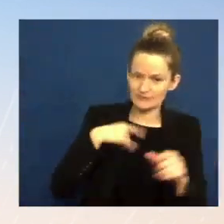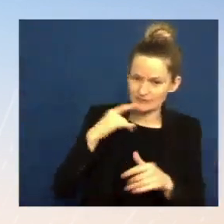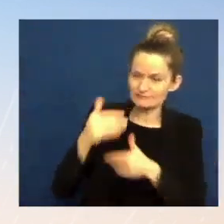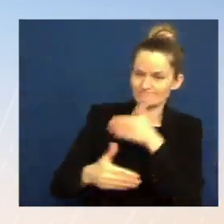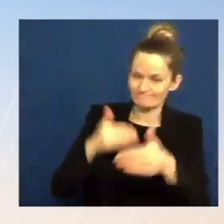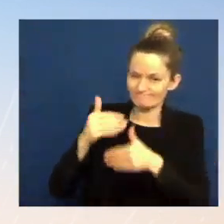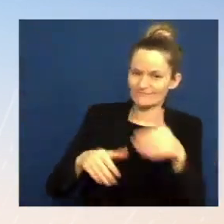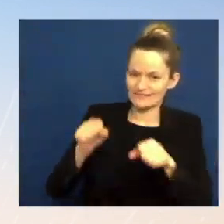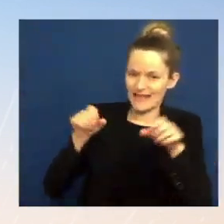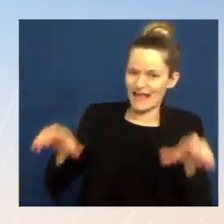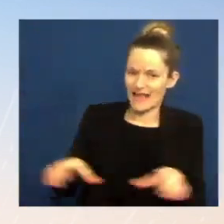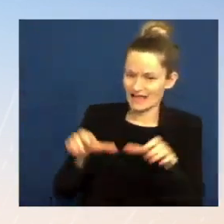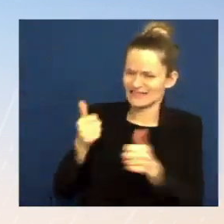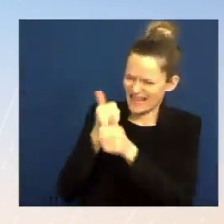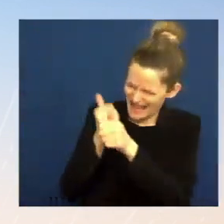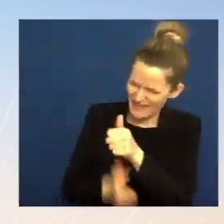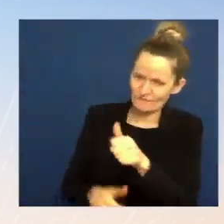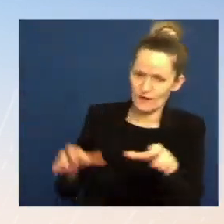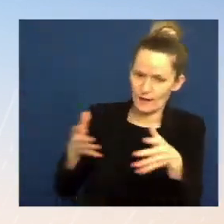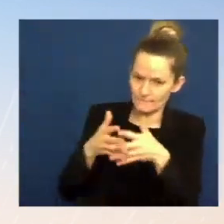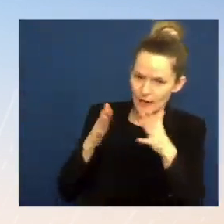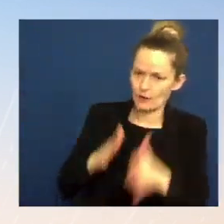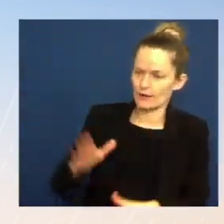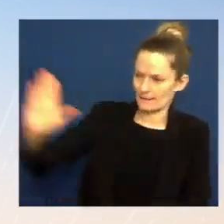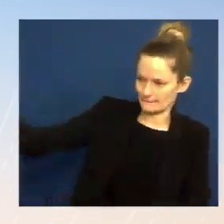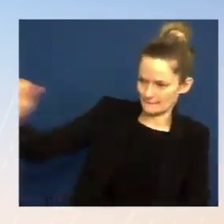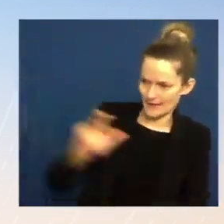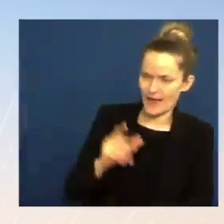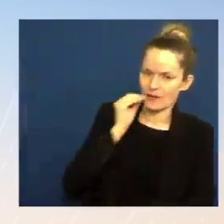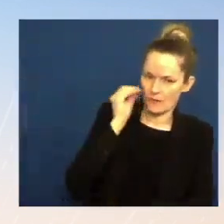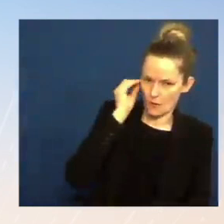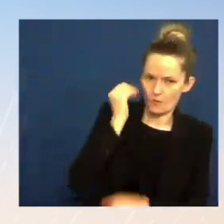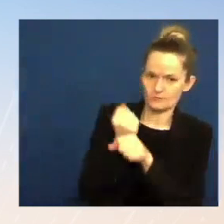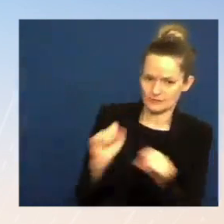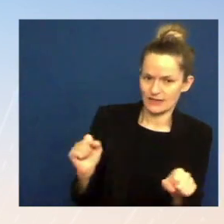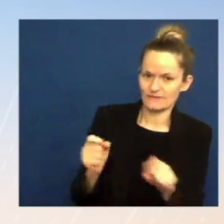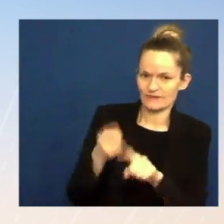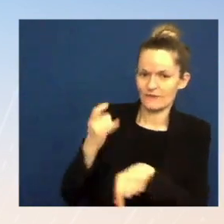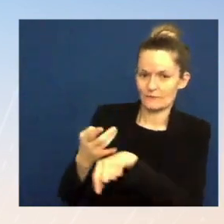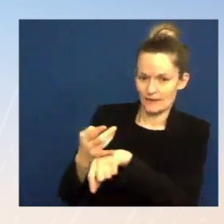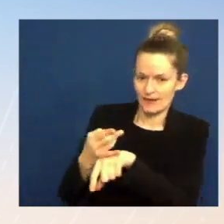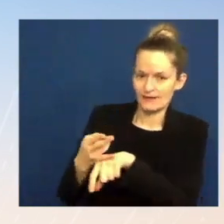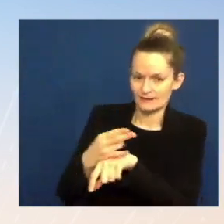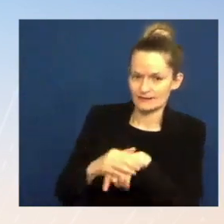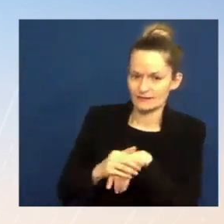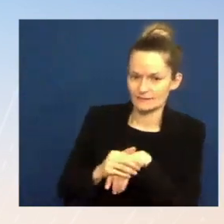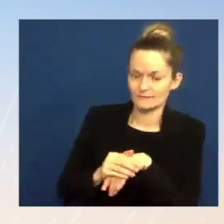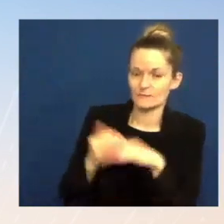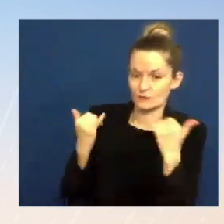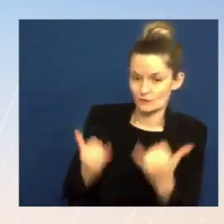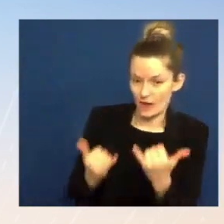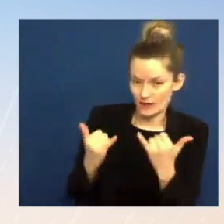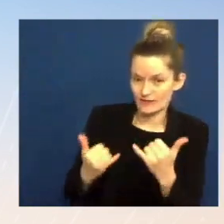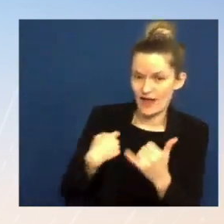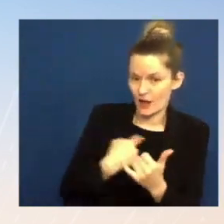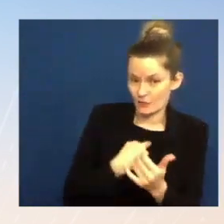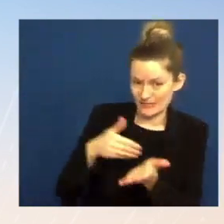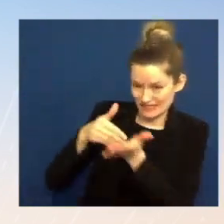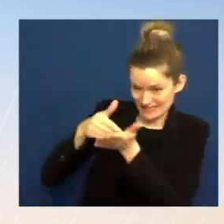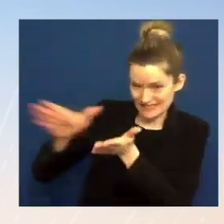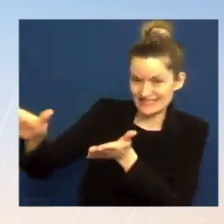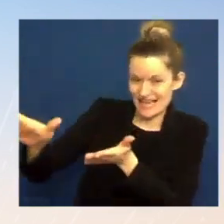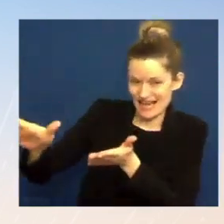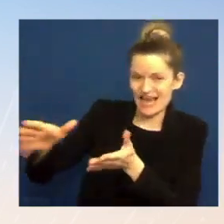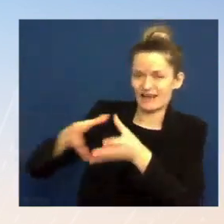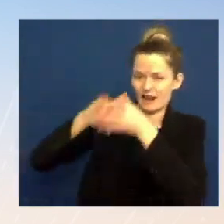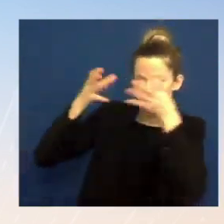The main thrust of our effort thus far has been to deploy a significant number of law enforcement specialists